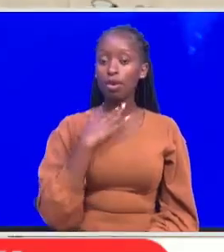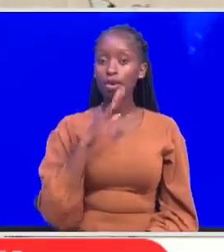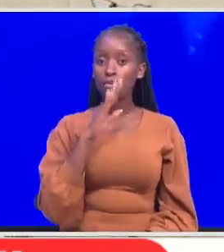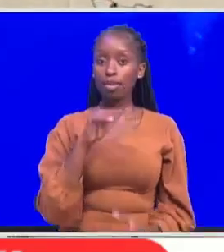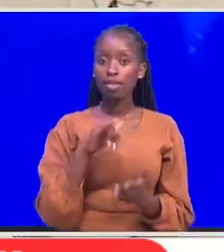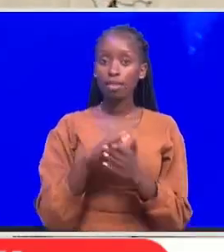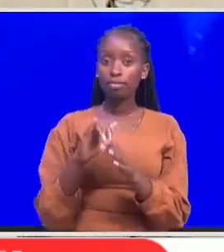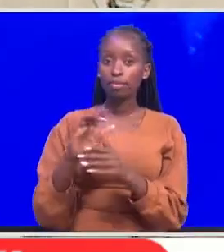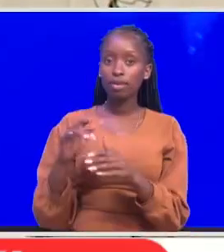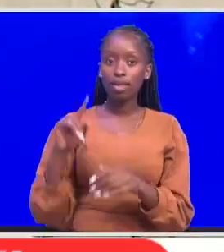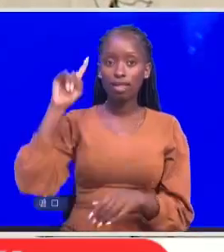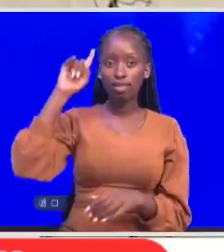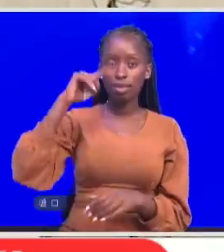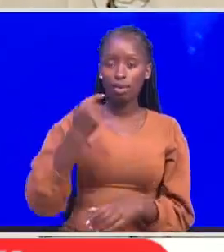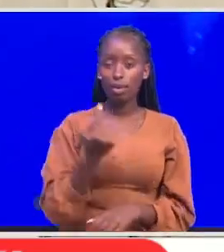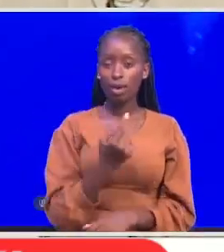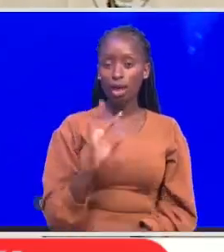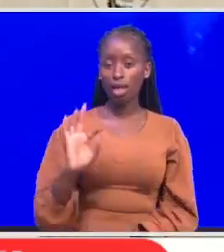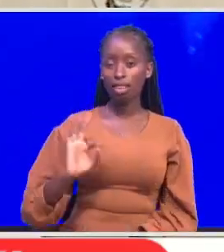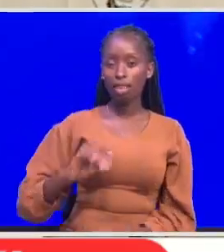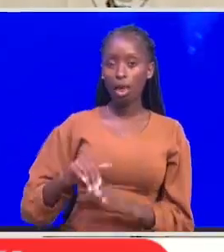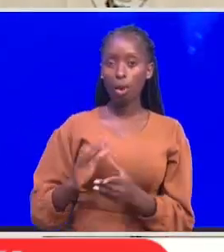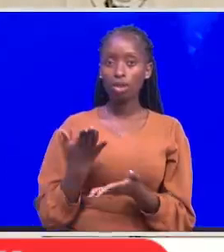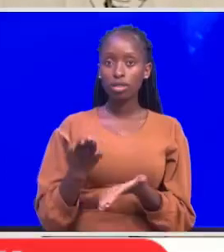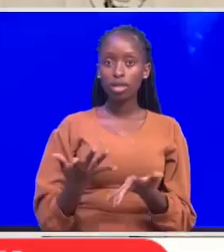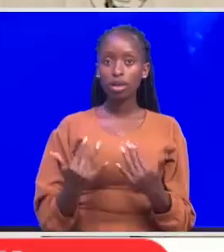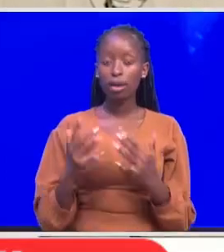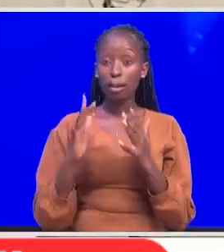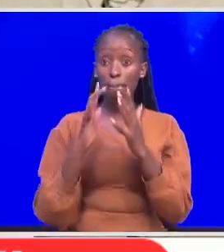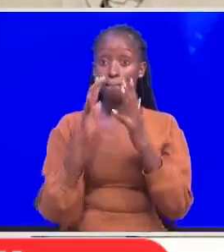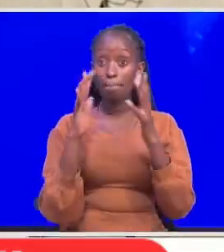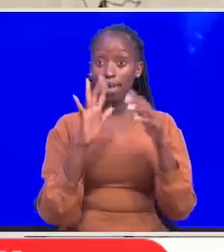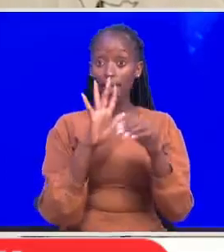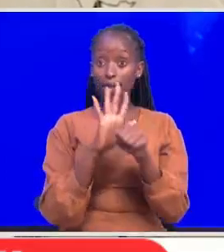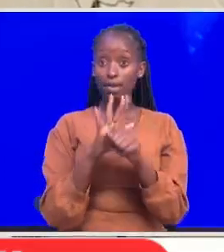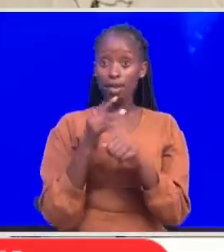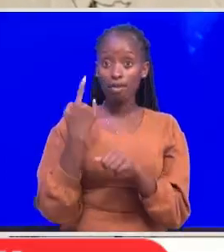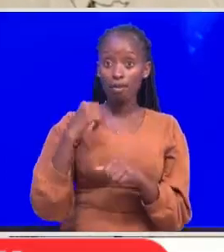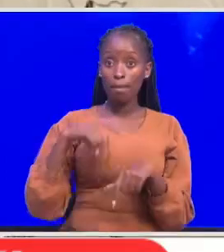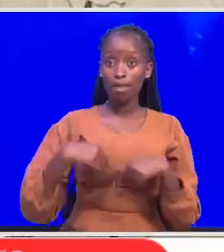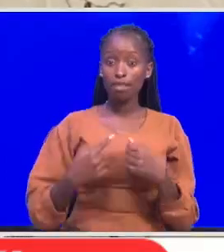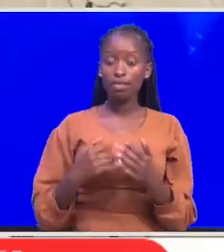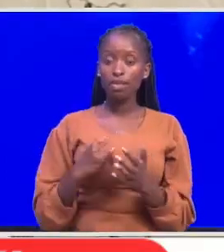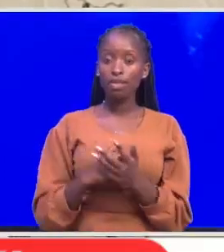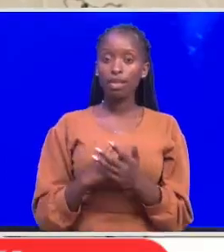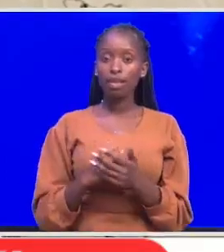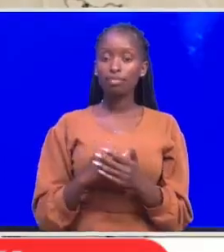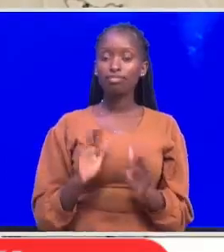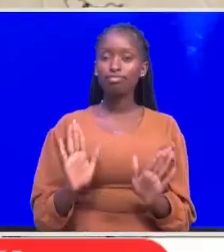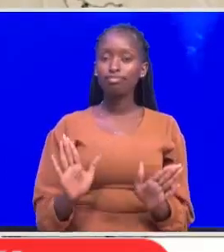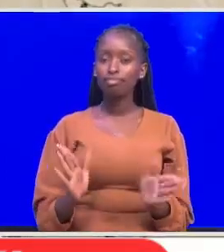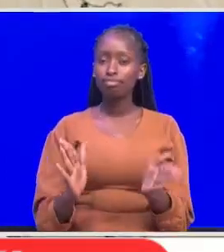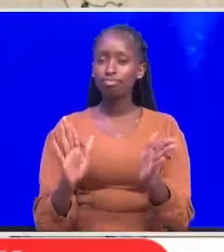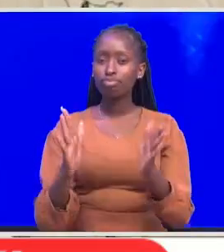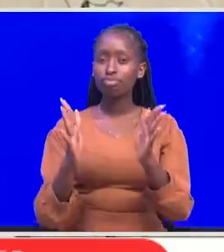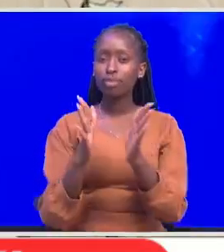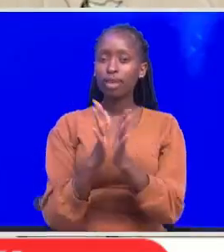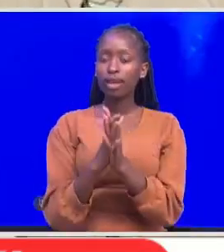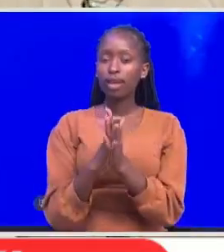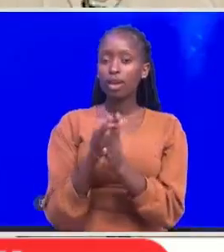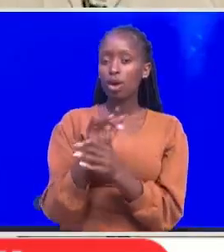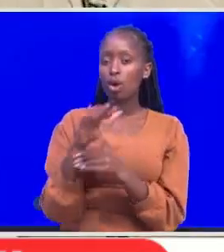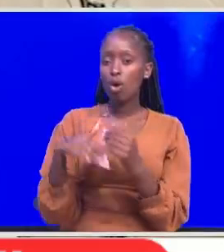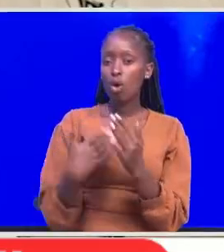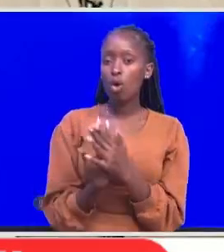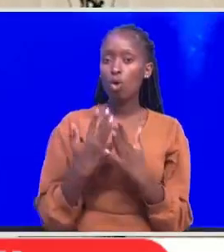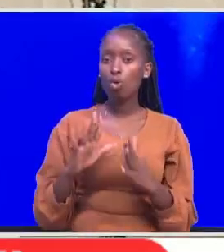think I'm the only female out here, so it's huge for me, and it's an encouraging, inspirational moment for the women out there who are